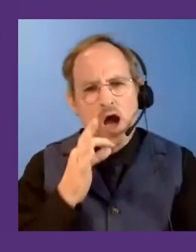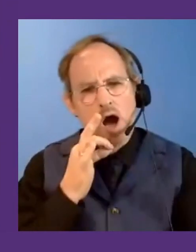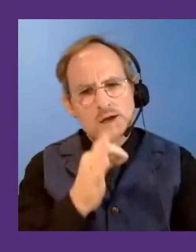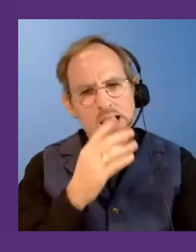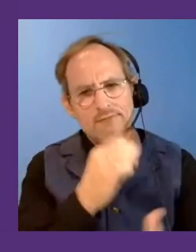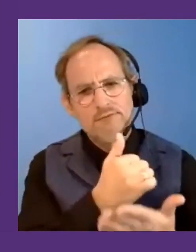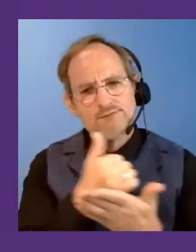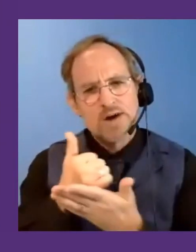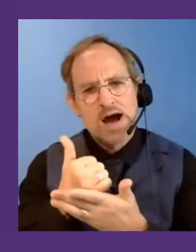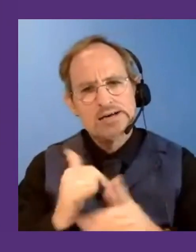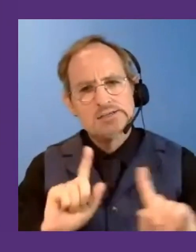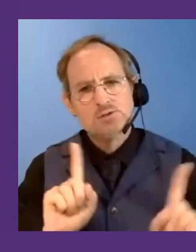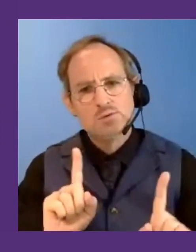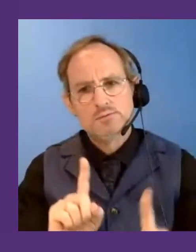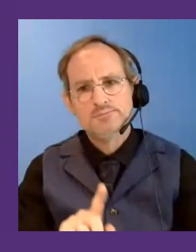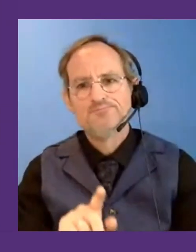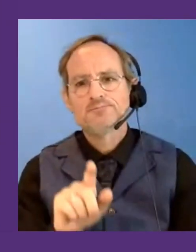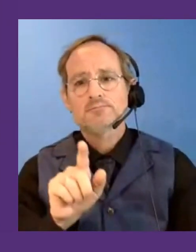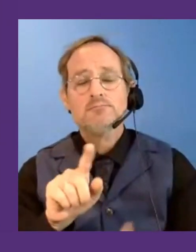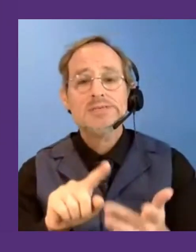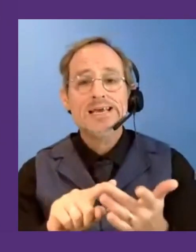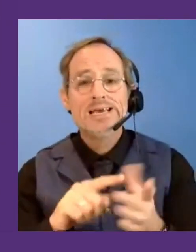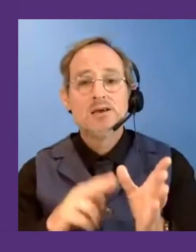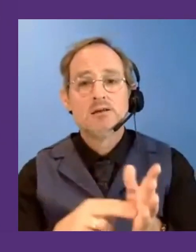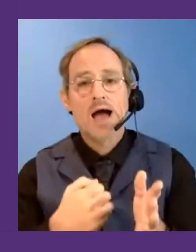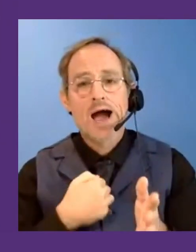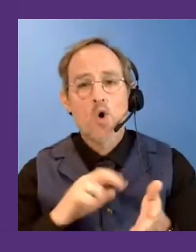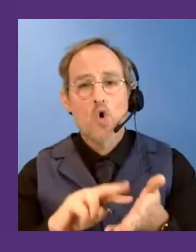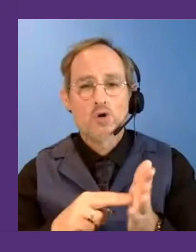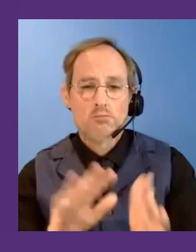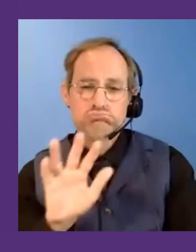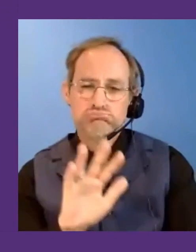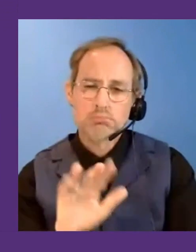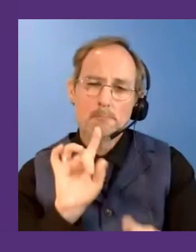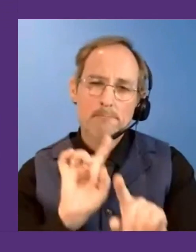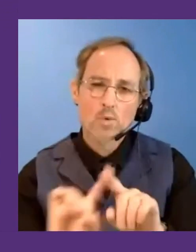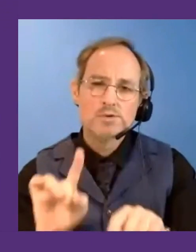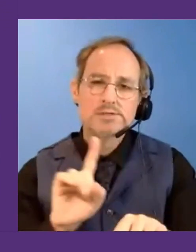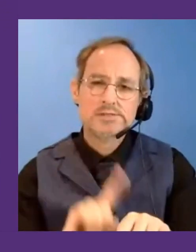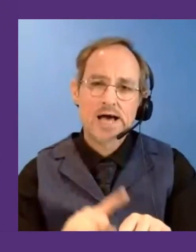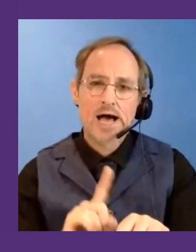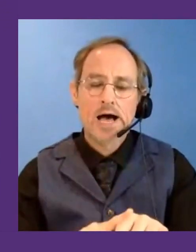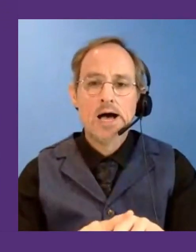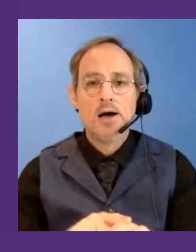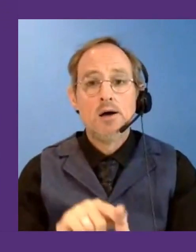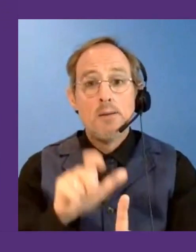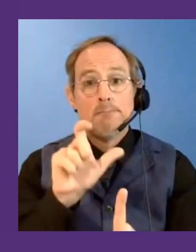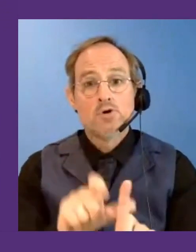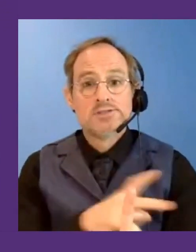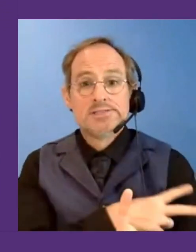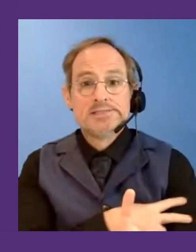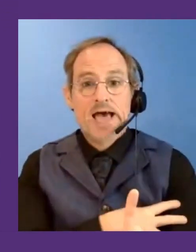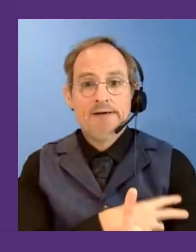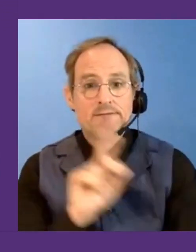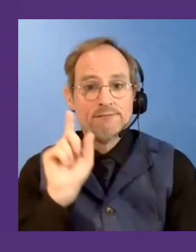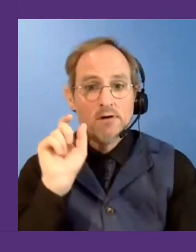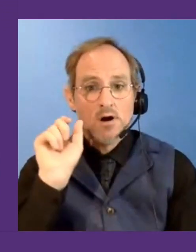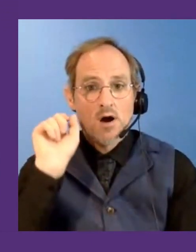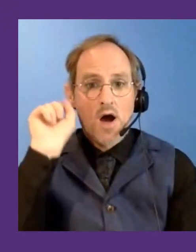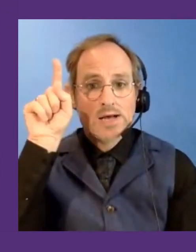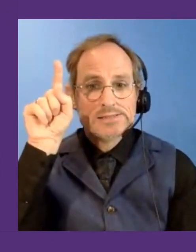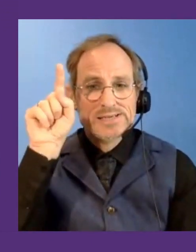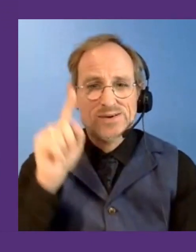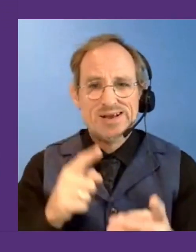it works in our organisation. Usually, and I'm saying 9 times out of 10, somebody has an idea, and if they've been blocked somewhere, it